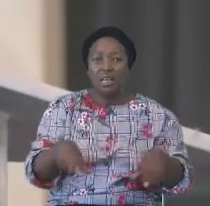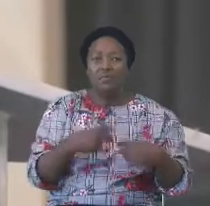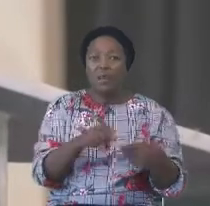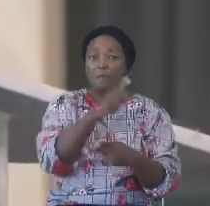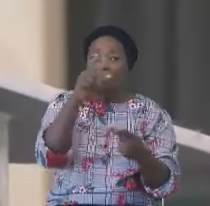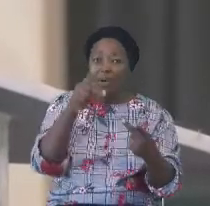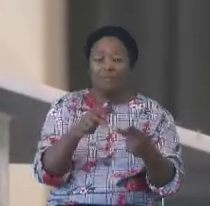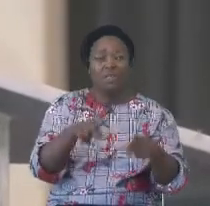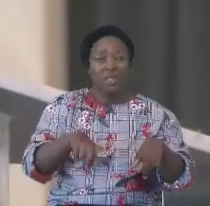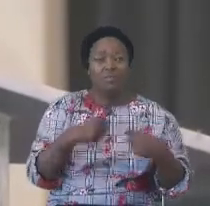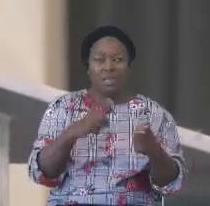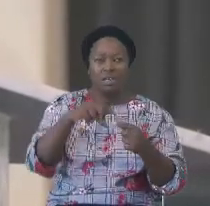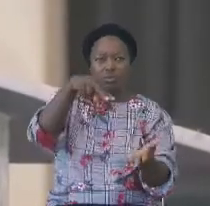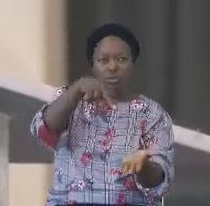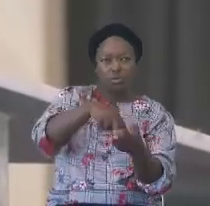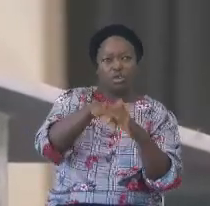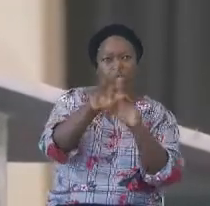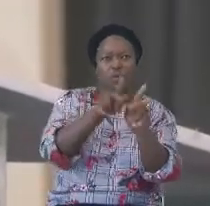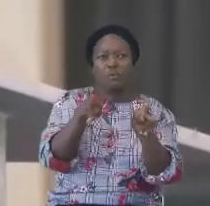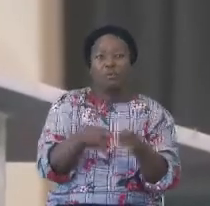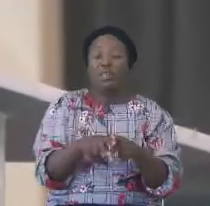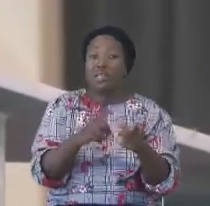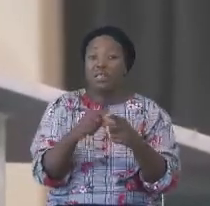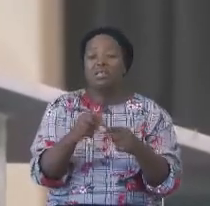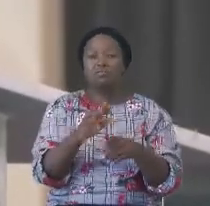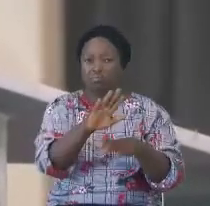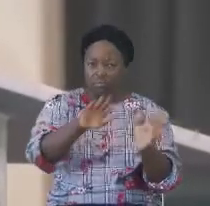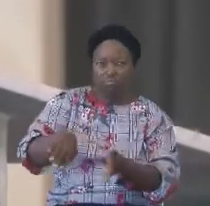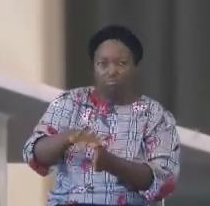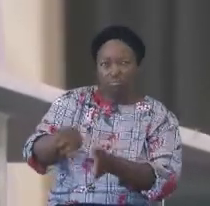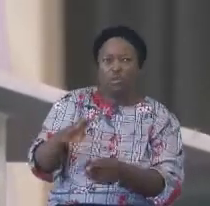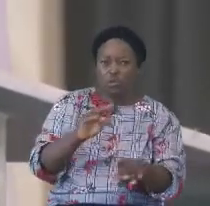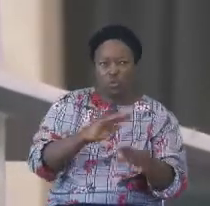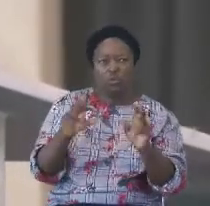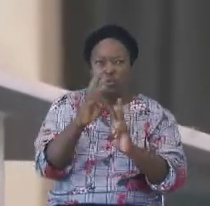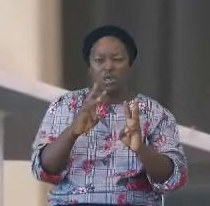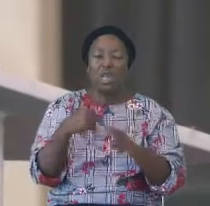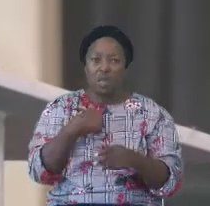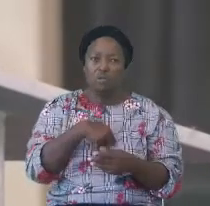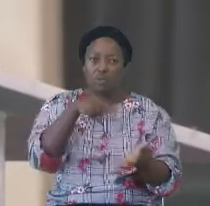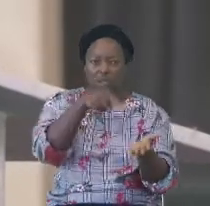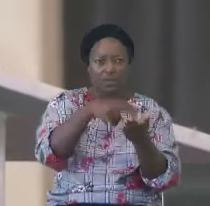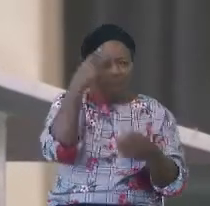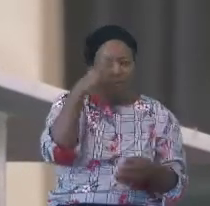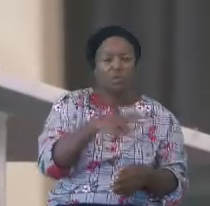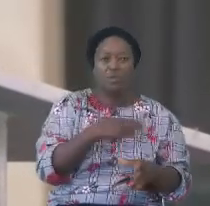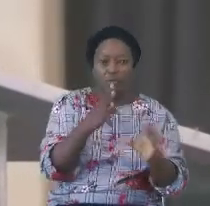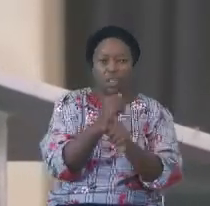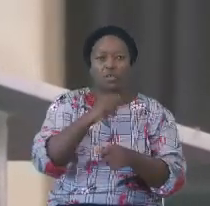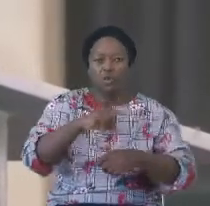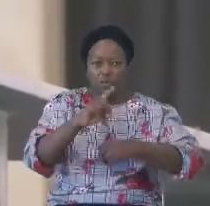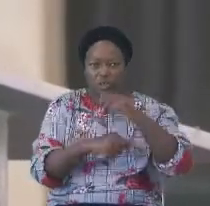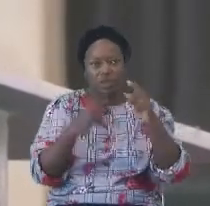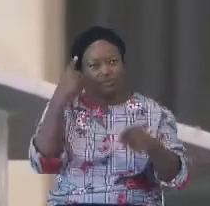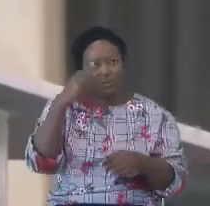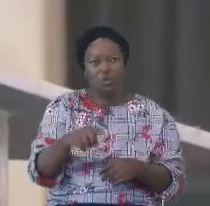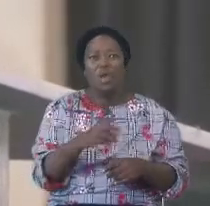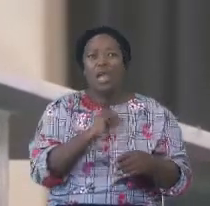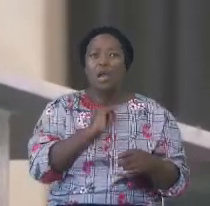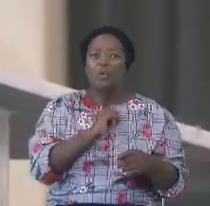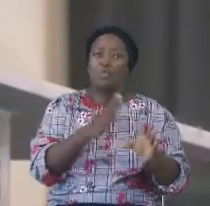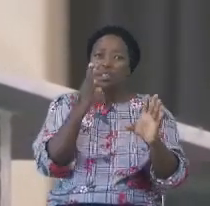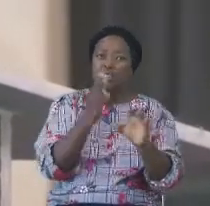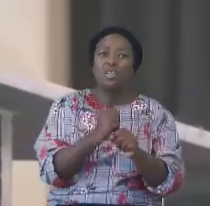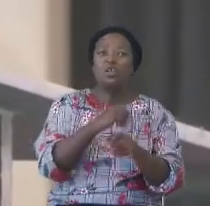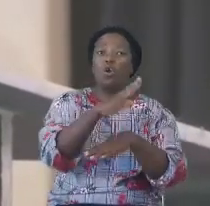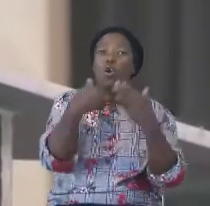that had no sin and lived a perfect life, he stood in your place. He said, get aside, let me take